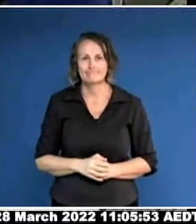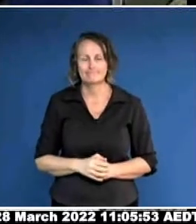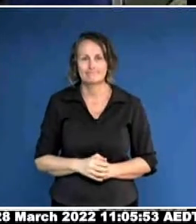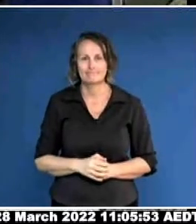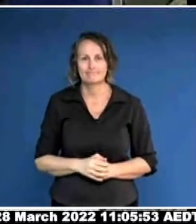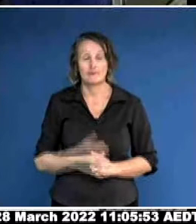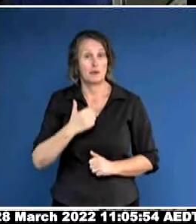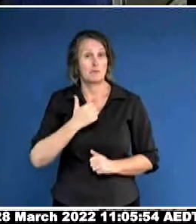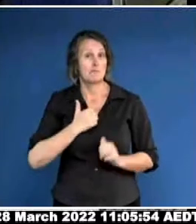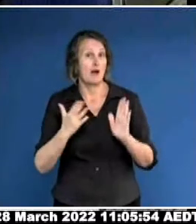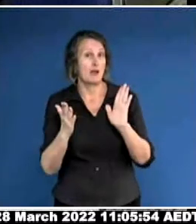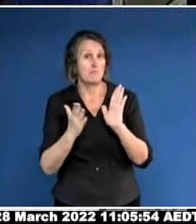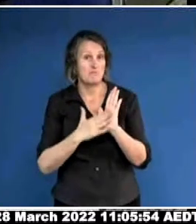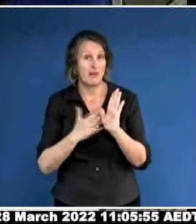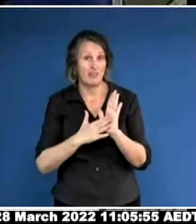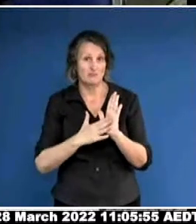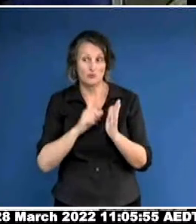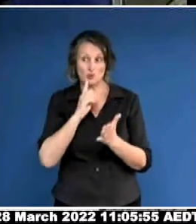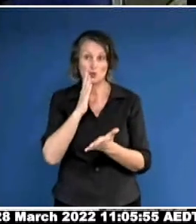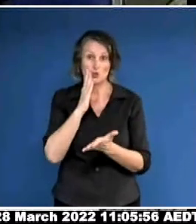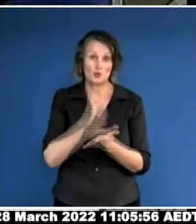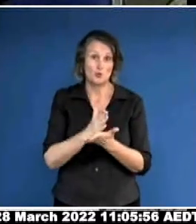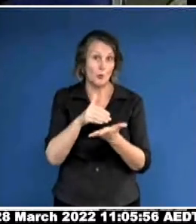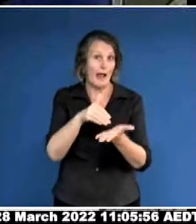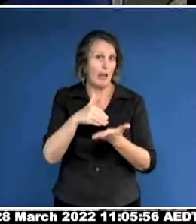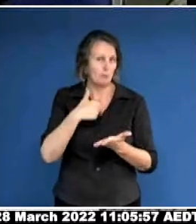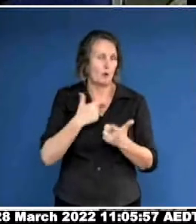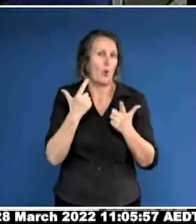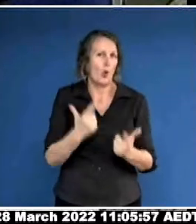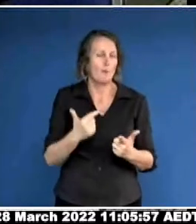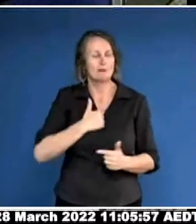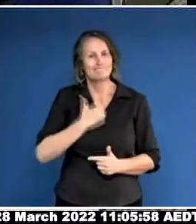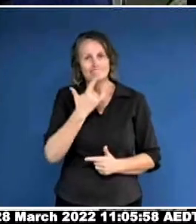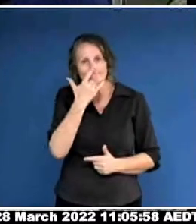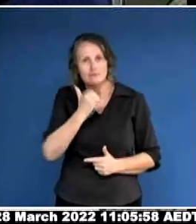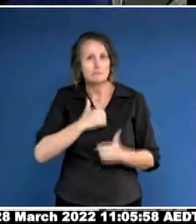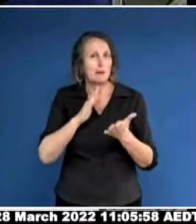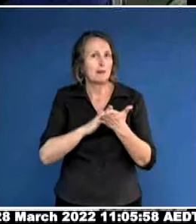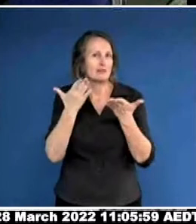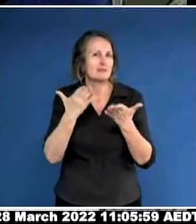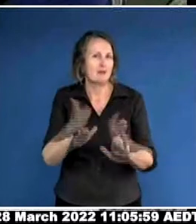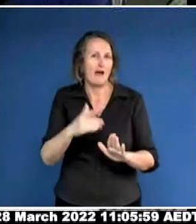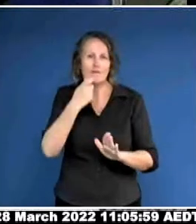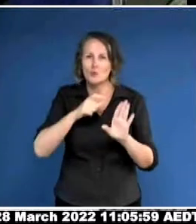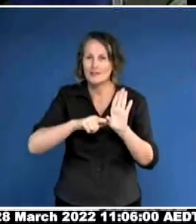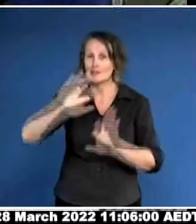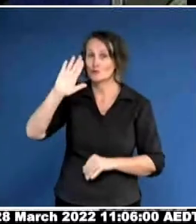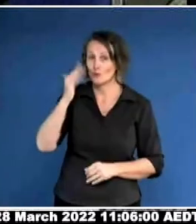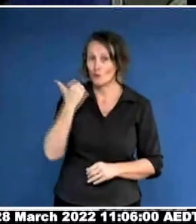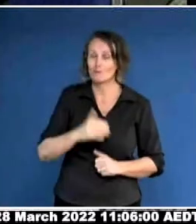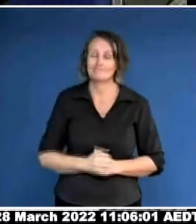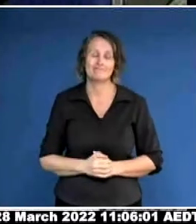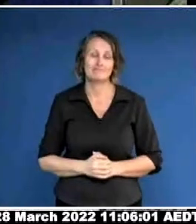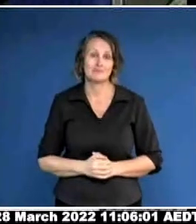one who really helped me out, but she died a few years ago. My favourite colour is pink.